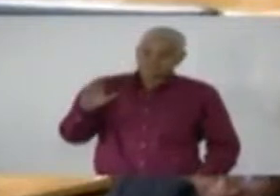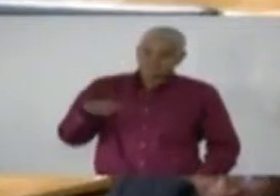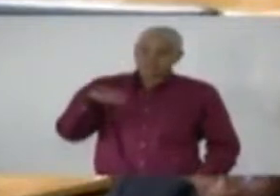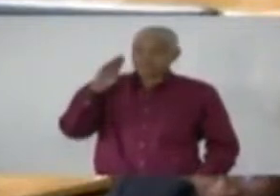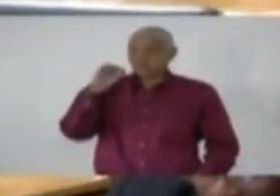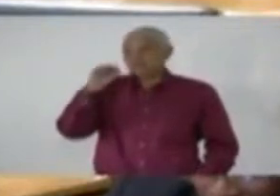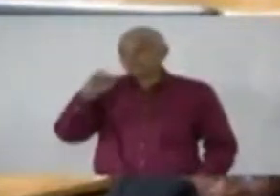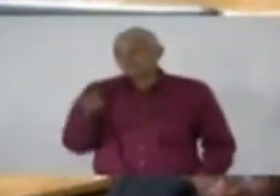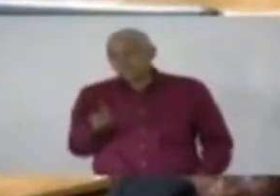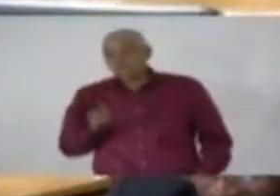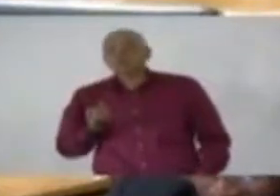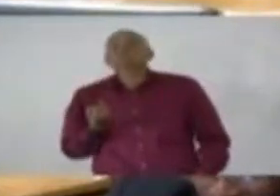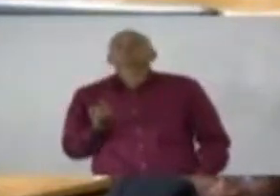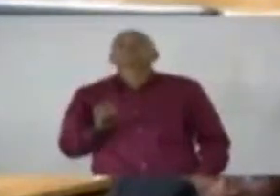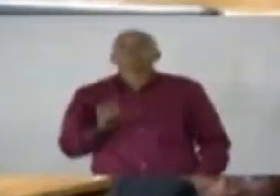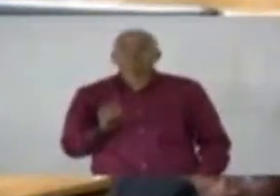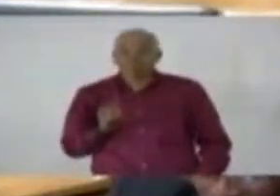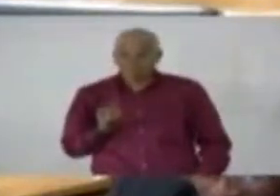that's